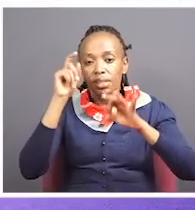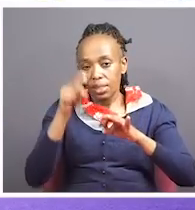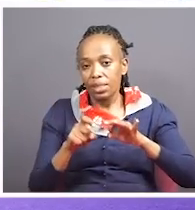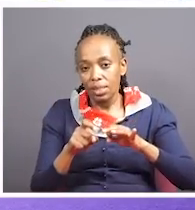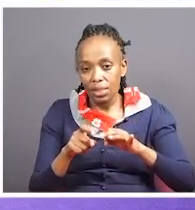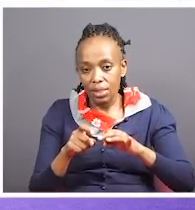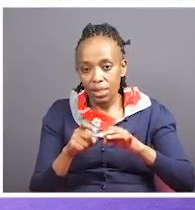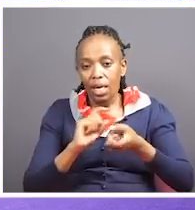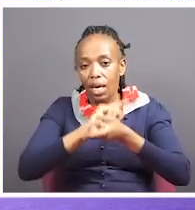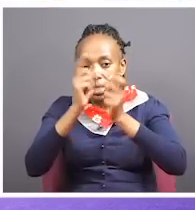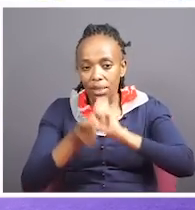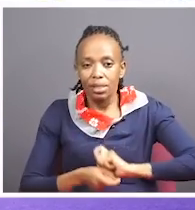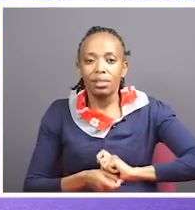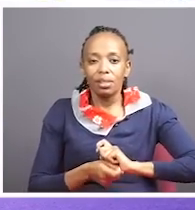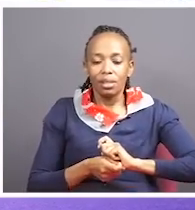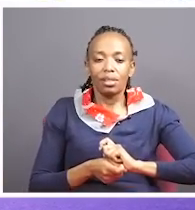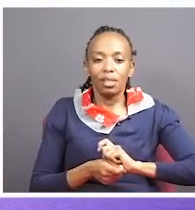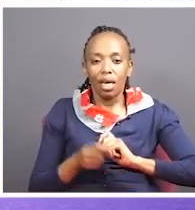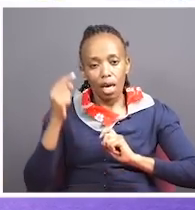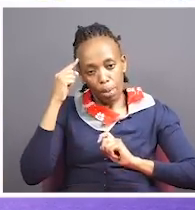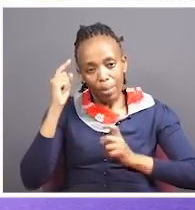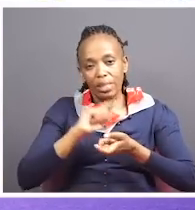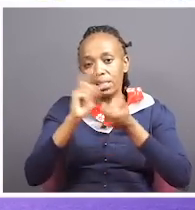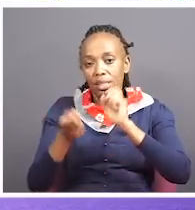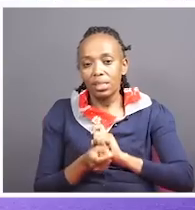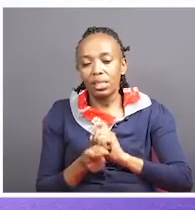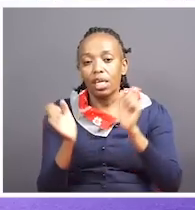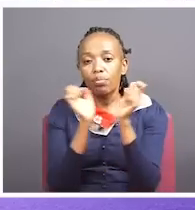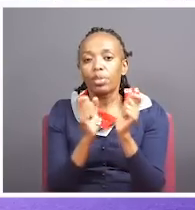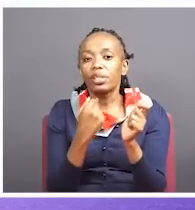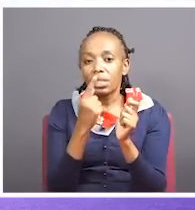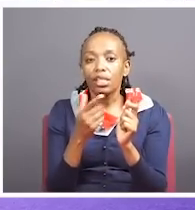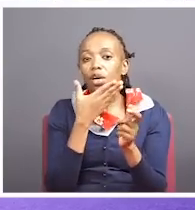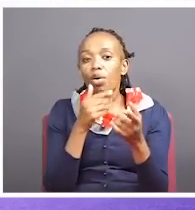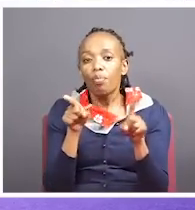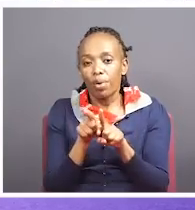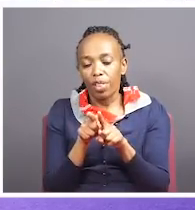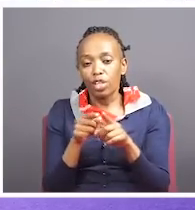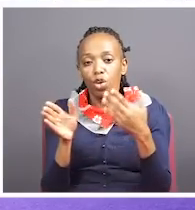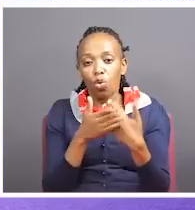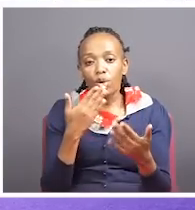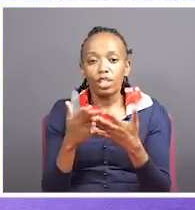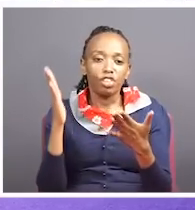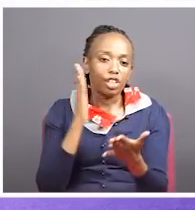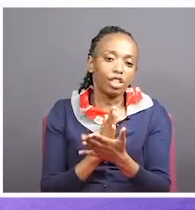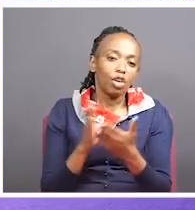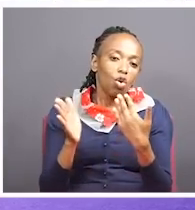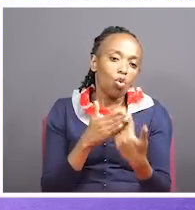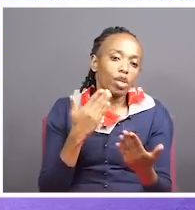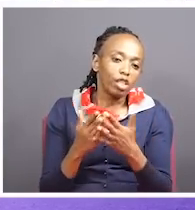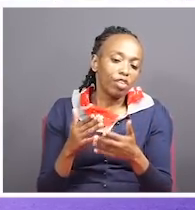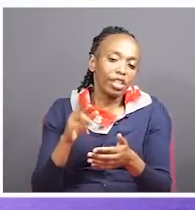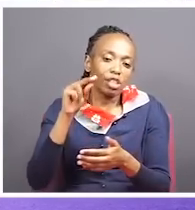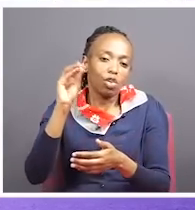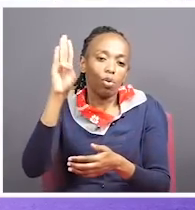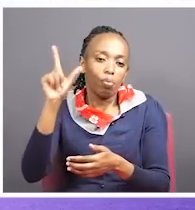Excellence requires a paradigm shift, a mindset change. And Paul says, brothers, whatever is true,